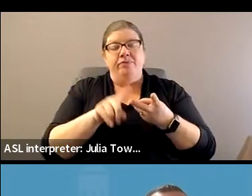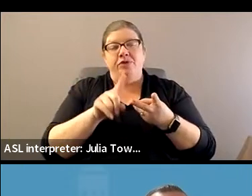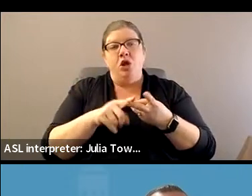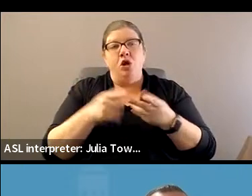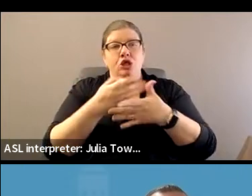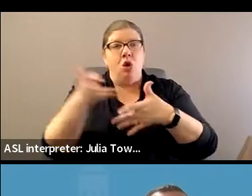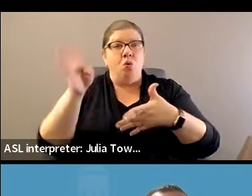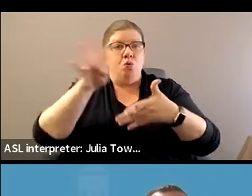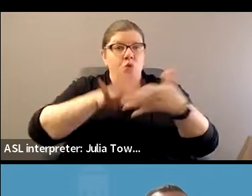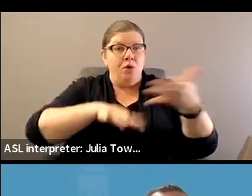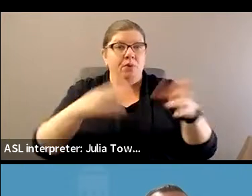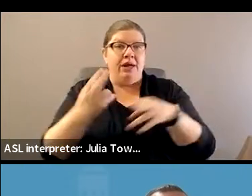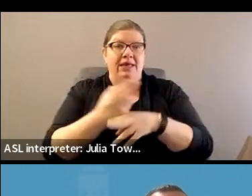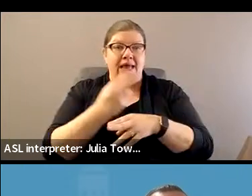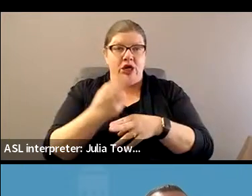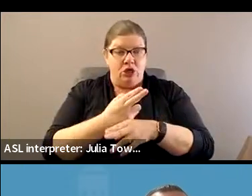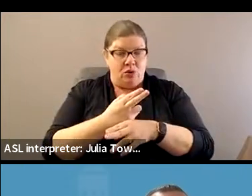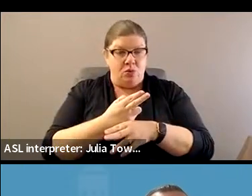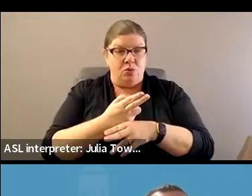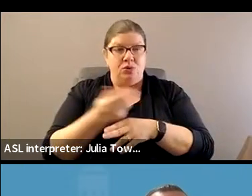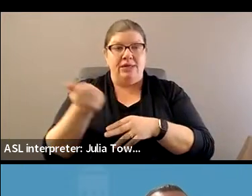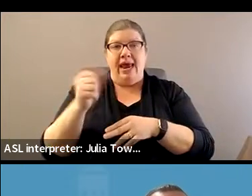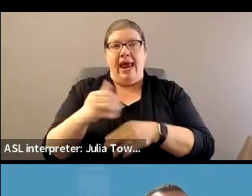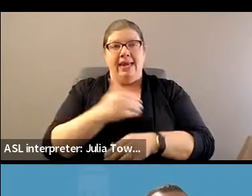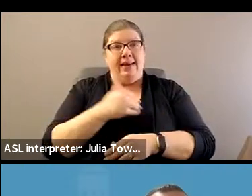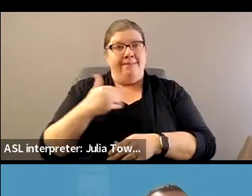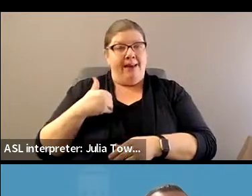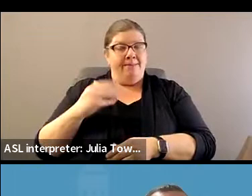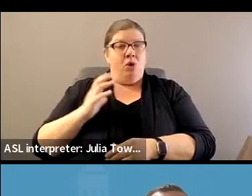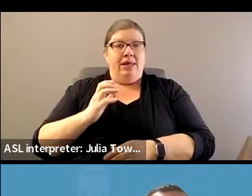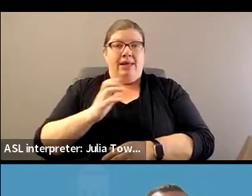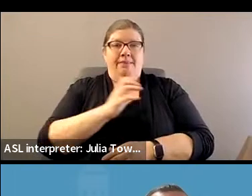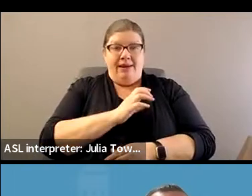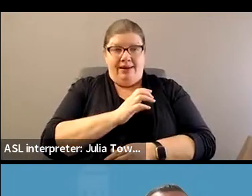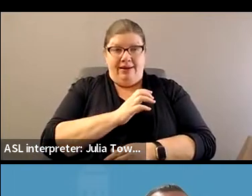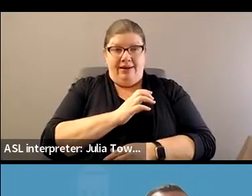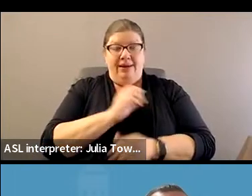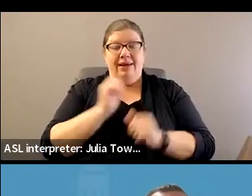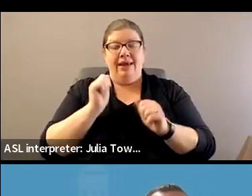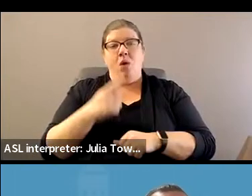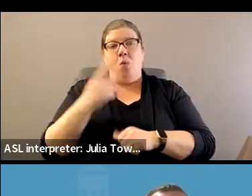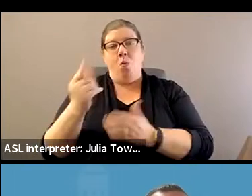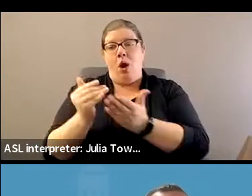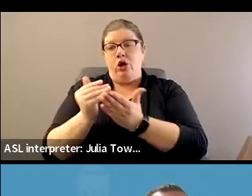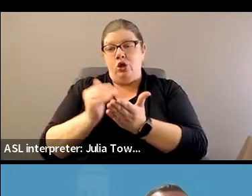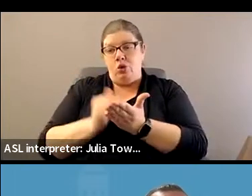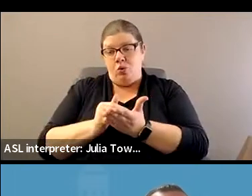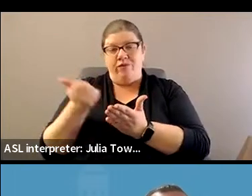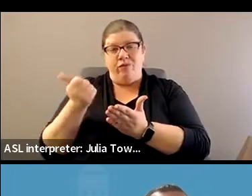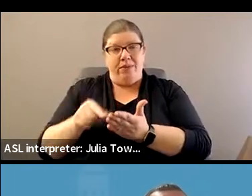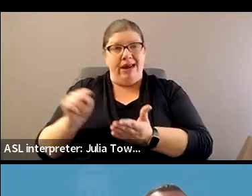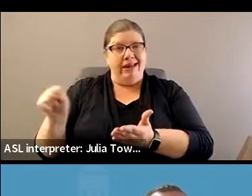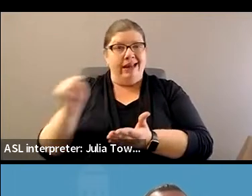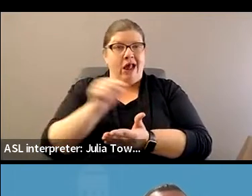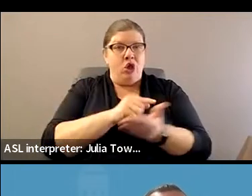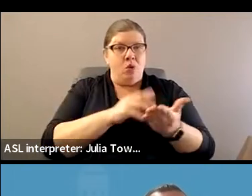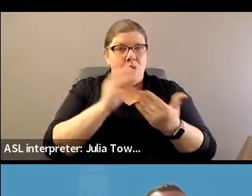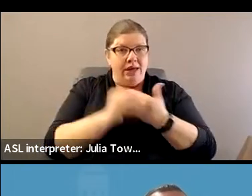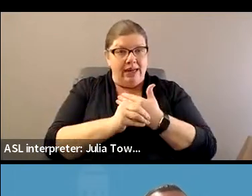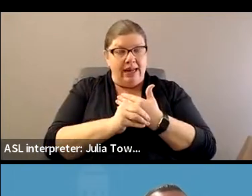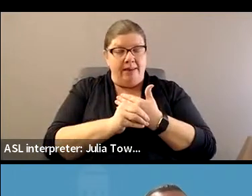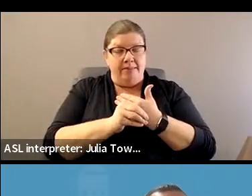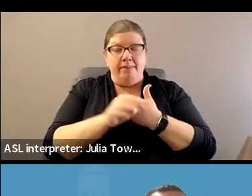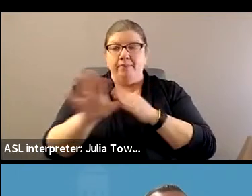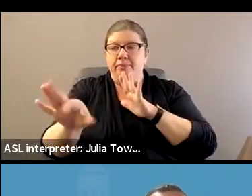rubric that is used where any member of the committee takes a unit from any of the curricula we're looking at, and we look